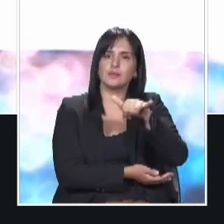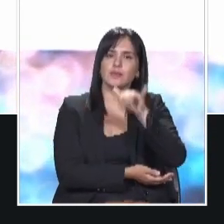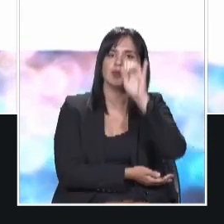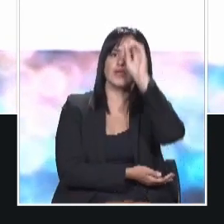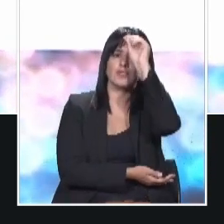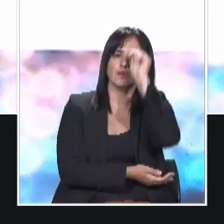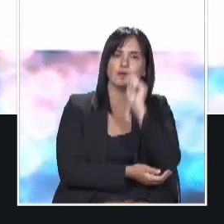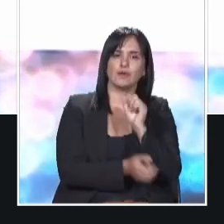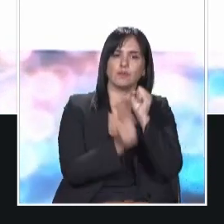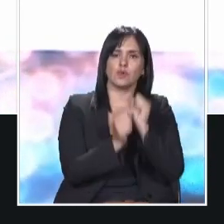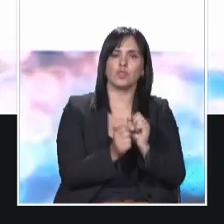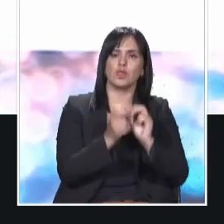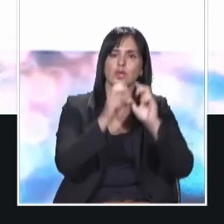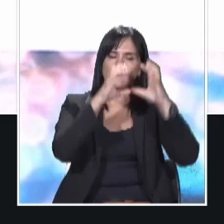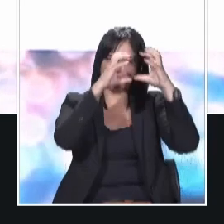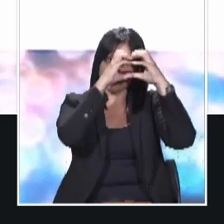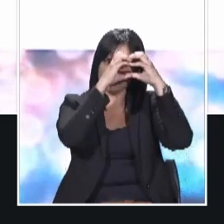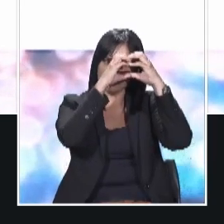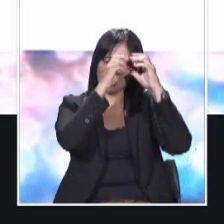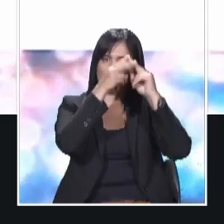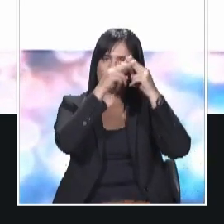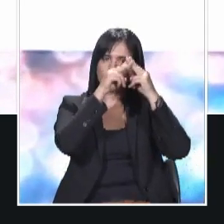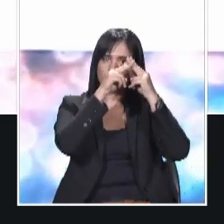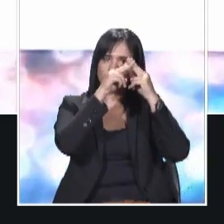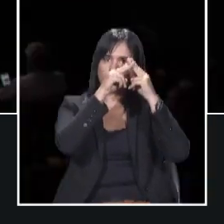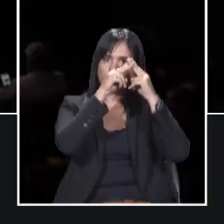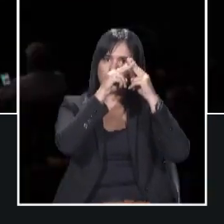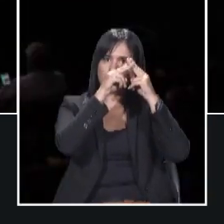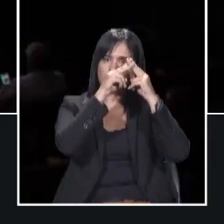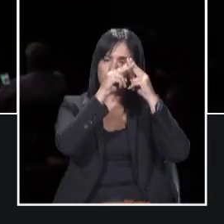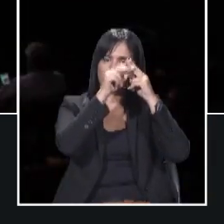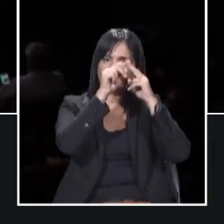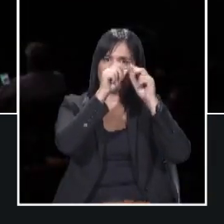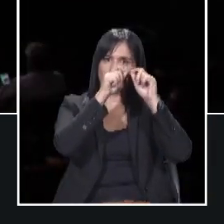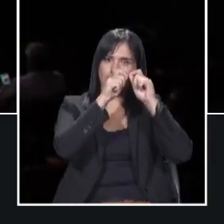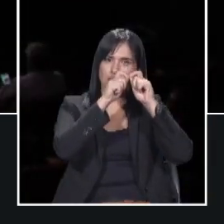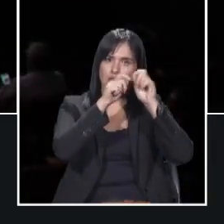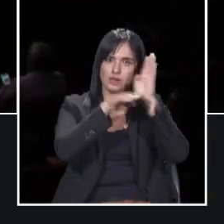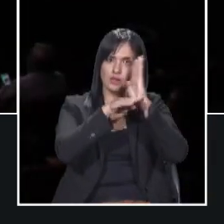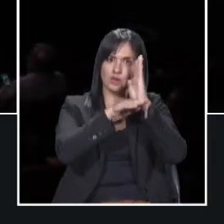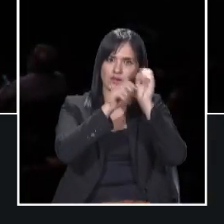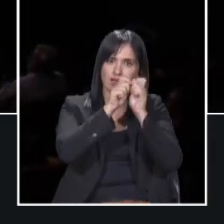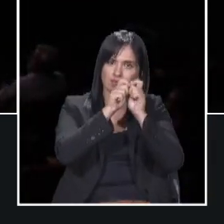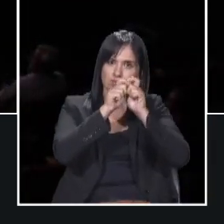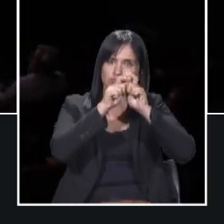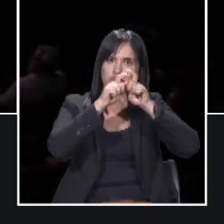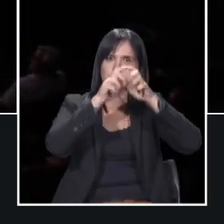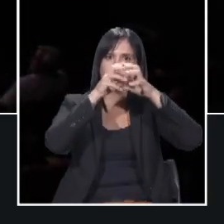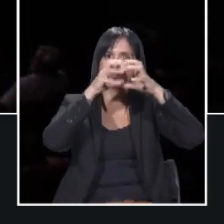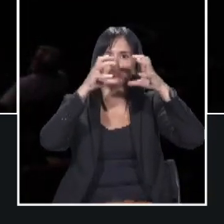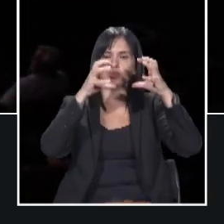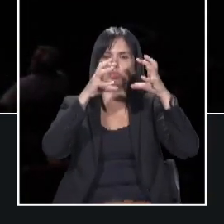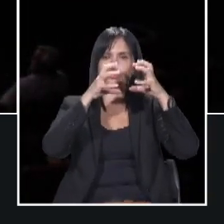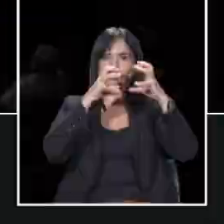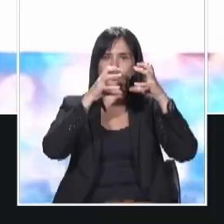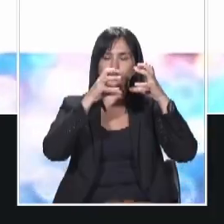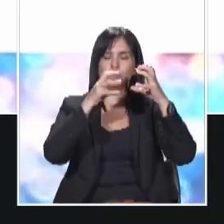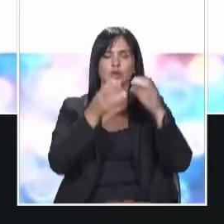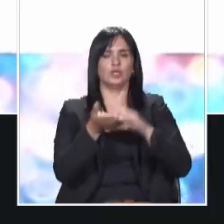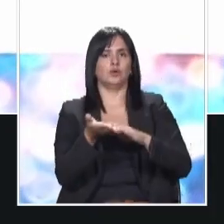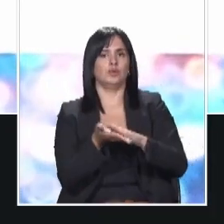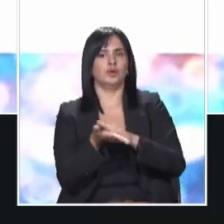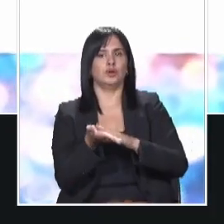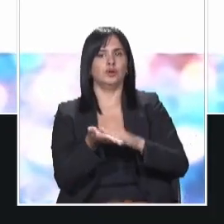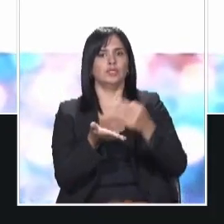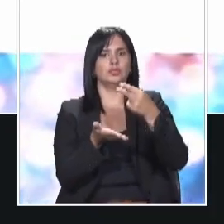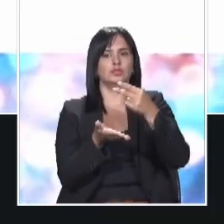Of course, we are always hiring. If you fancy living in California, feel free to reach out to us and join us on the revolution to